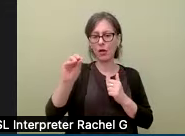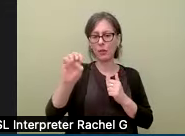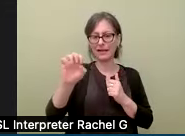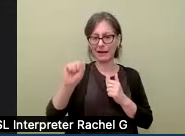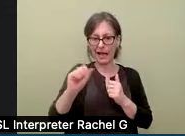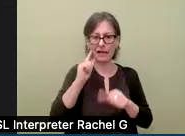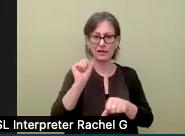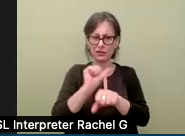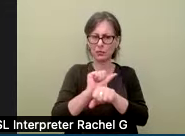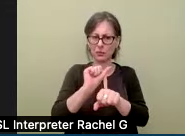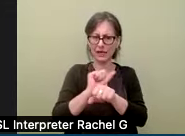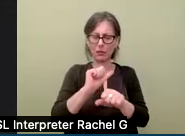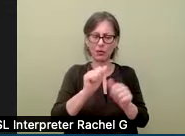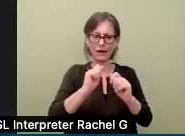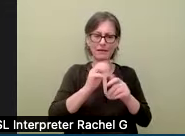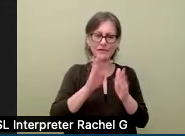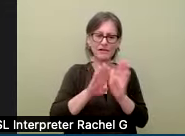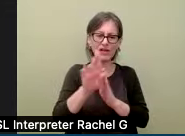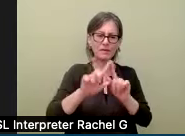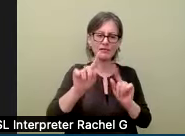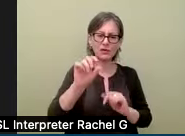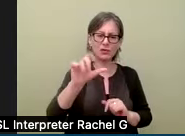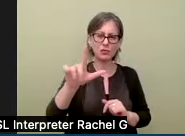to help inform tsunami planning.